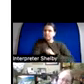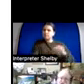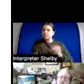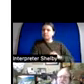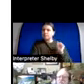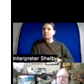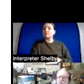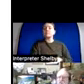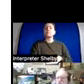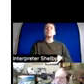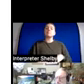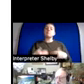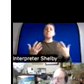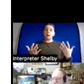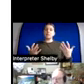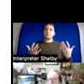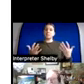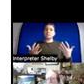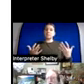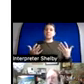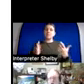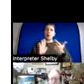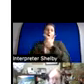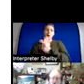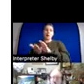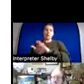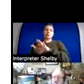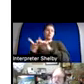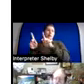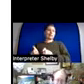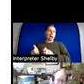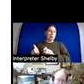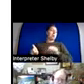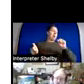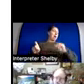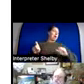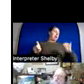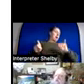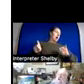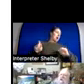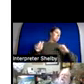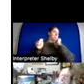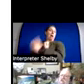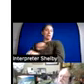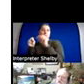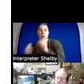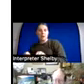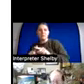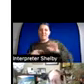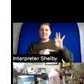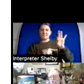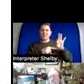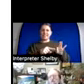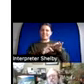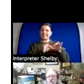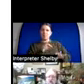can pass a law school exam uh but it can't calculate basic fractions uh things like that so